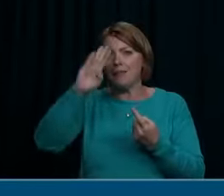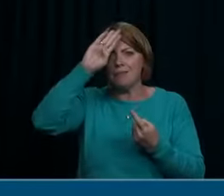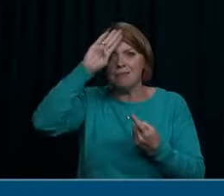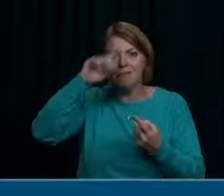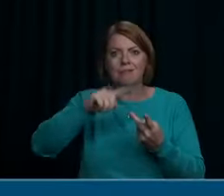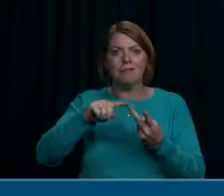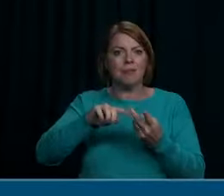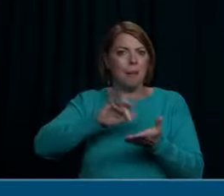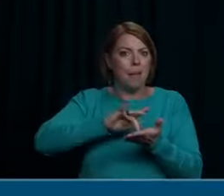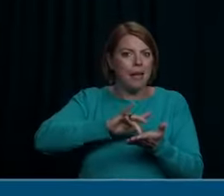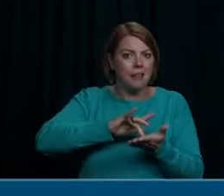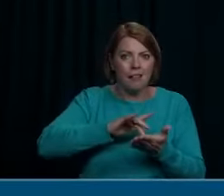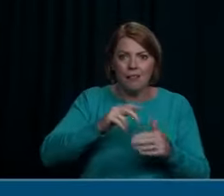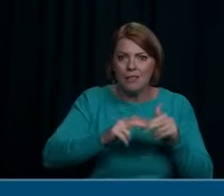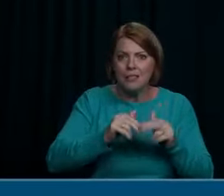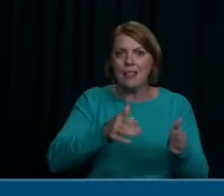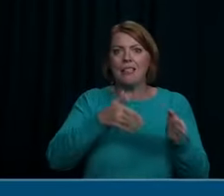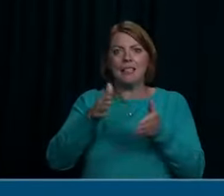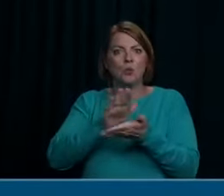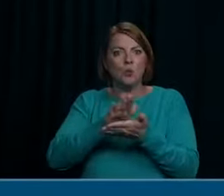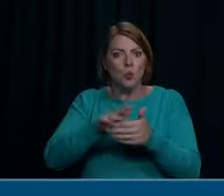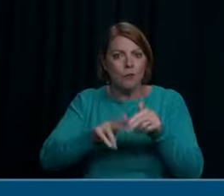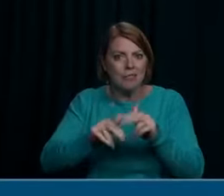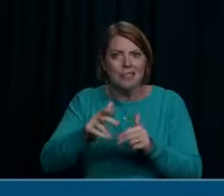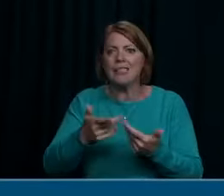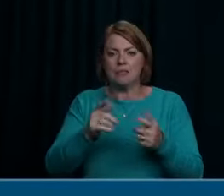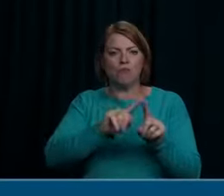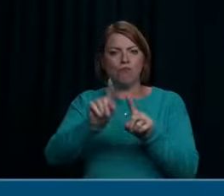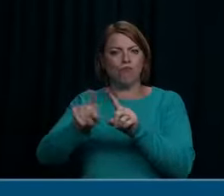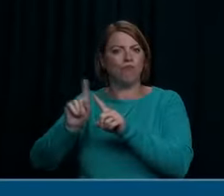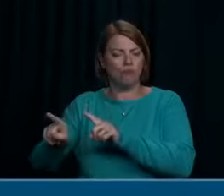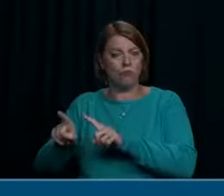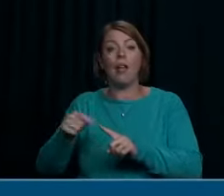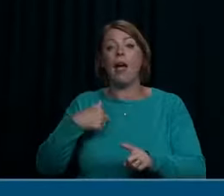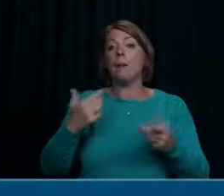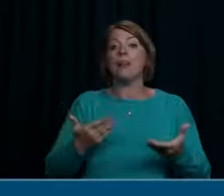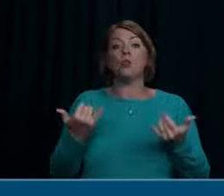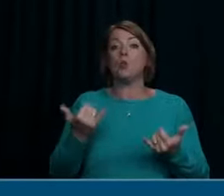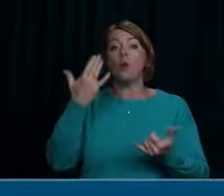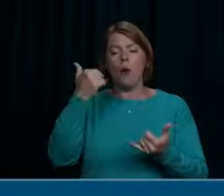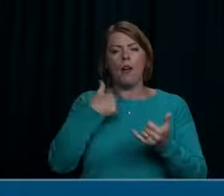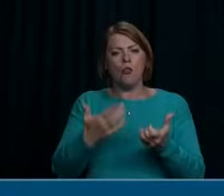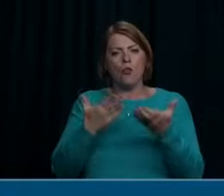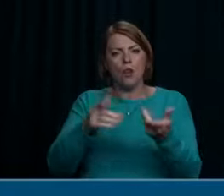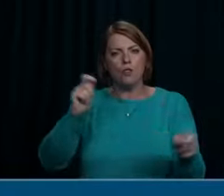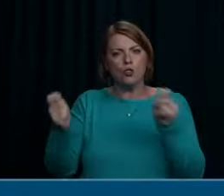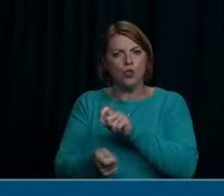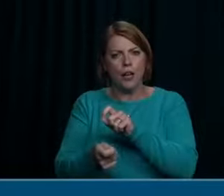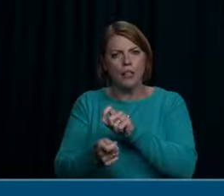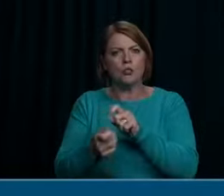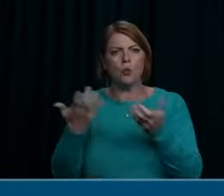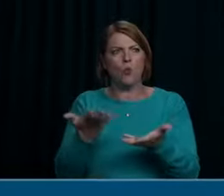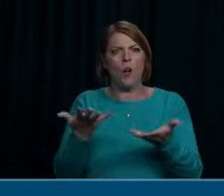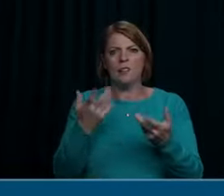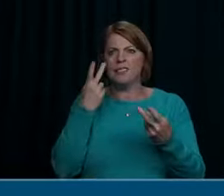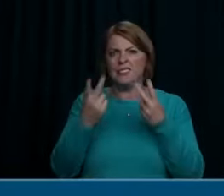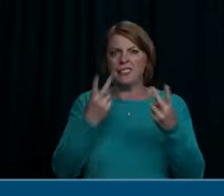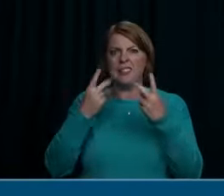medical facilities, school facilities, and so on. I'm here today because I offer a change as to what's going on. If you don't like